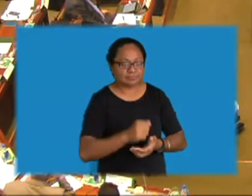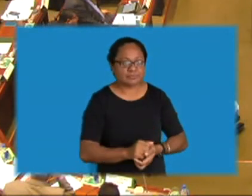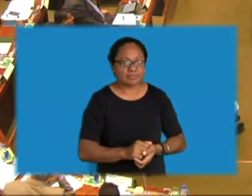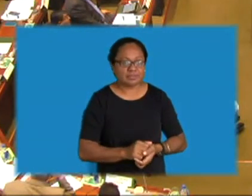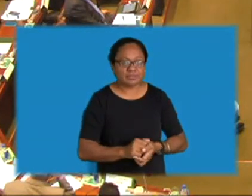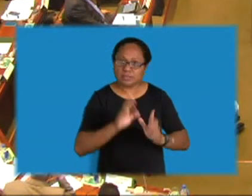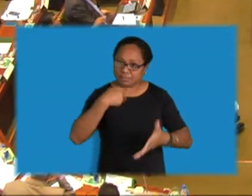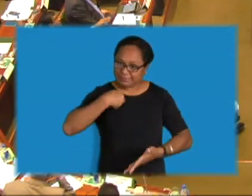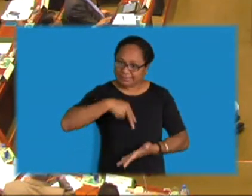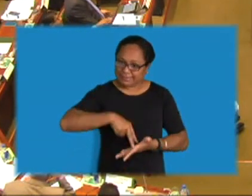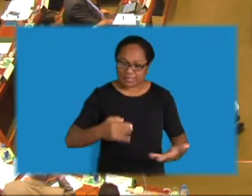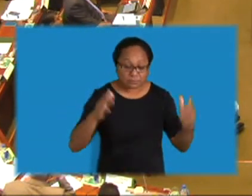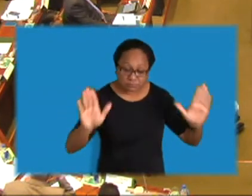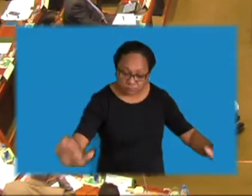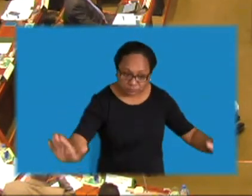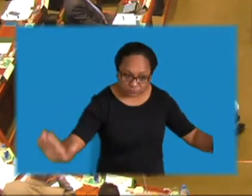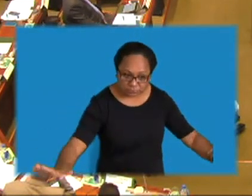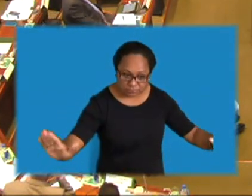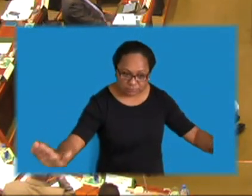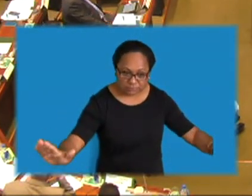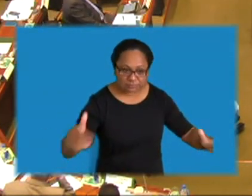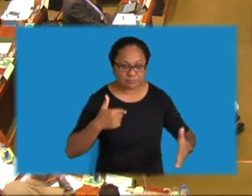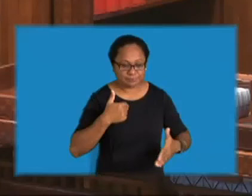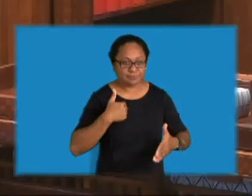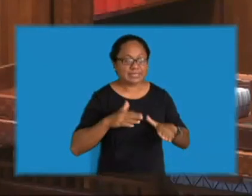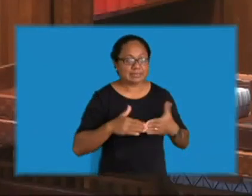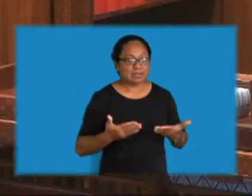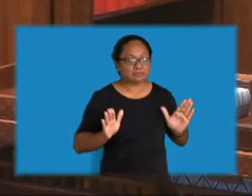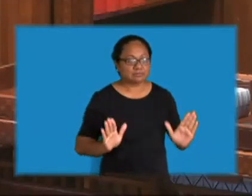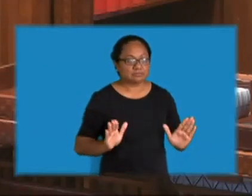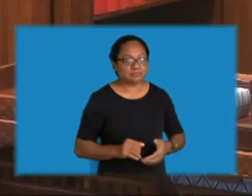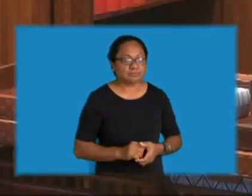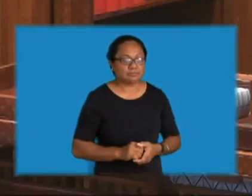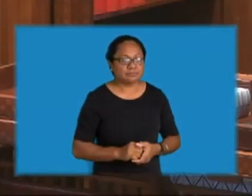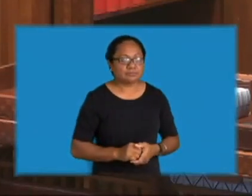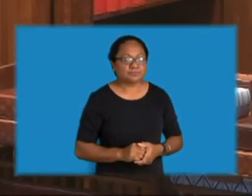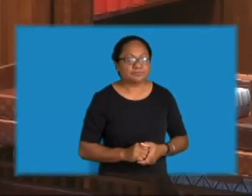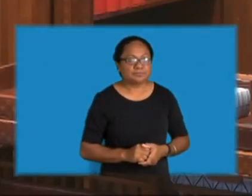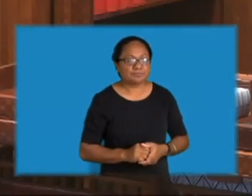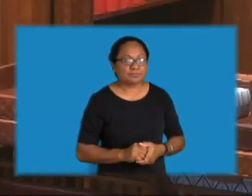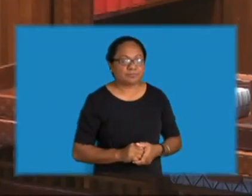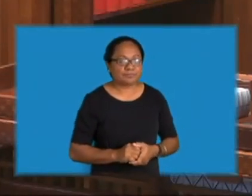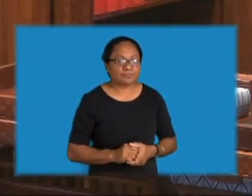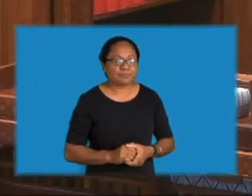my feet. Thank you.